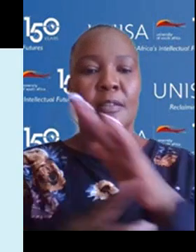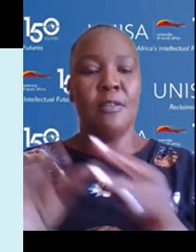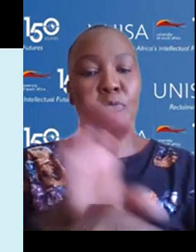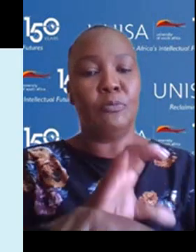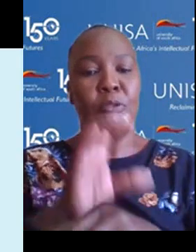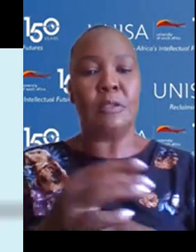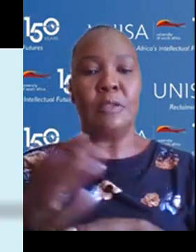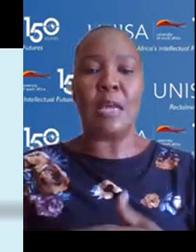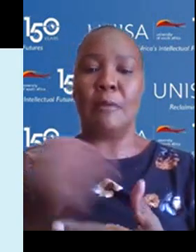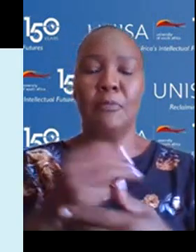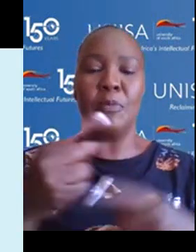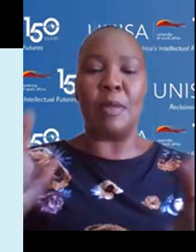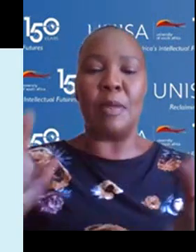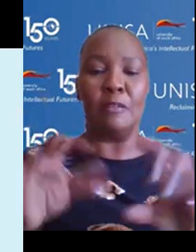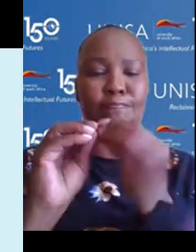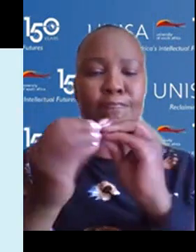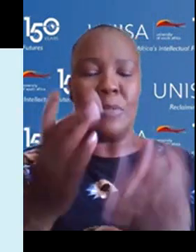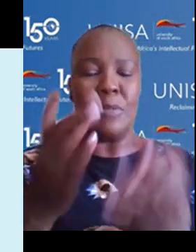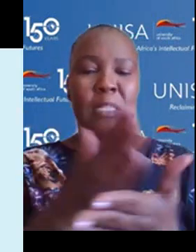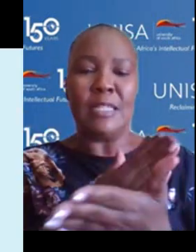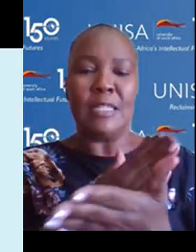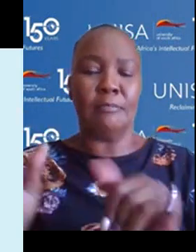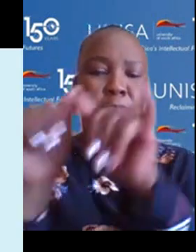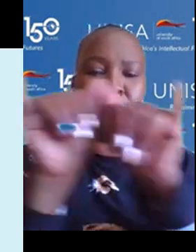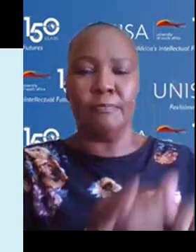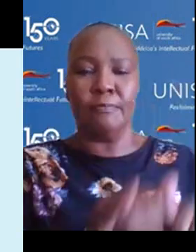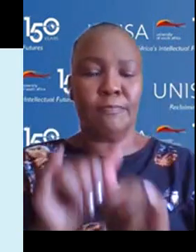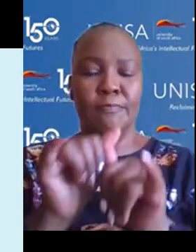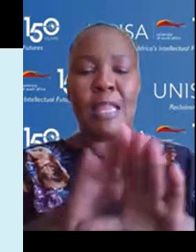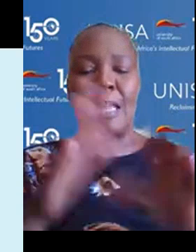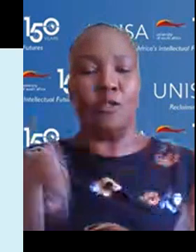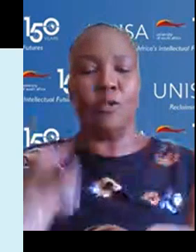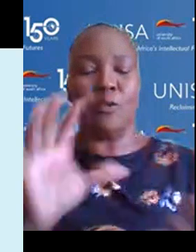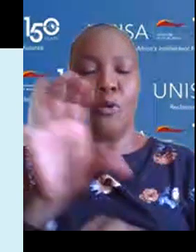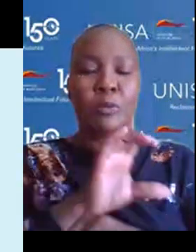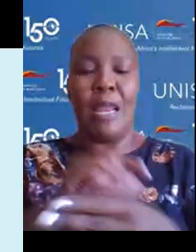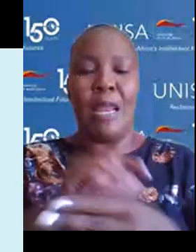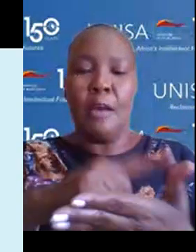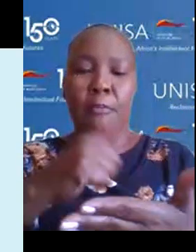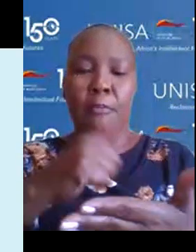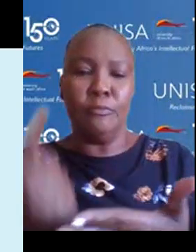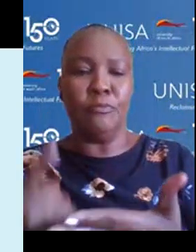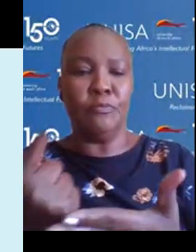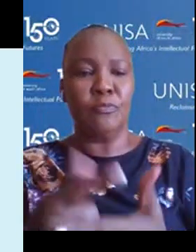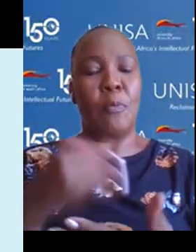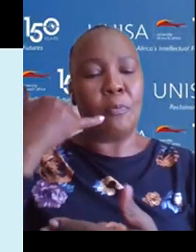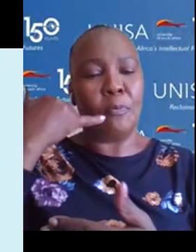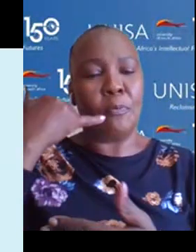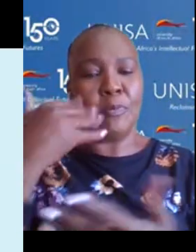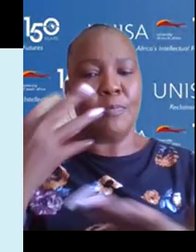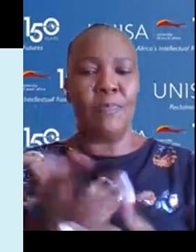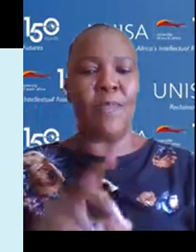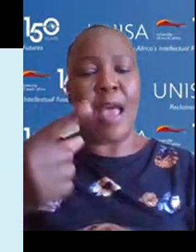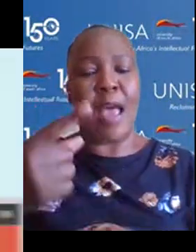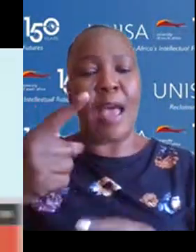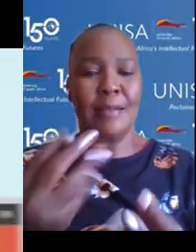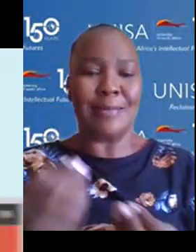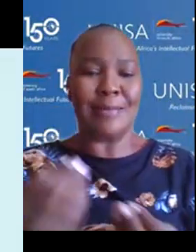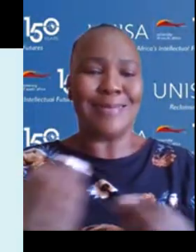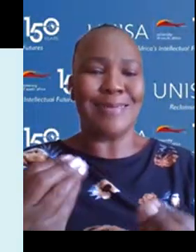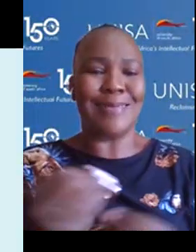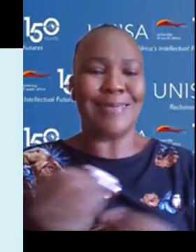many forms. Some of the most common types are desktop computers, laptops, and mobile phones. But other types of devices such